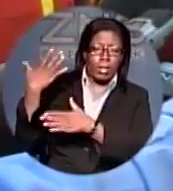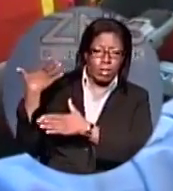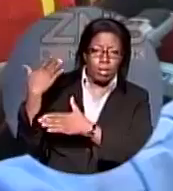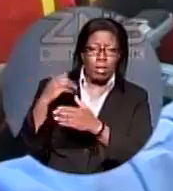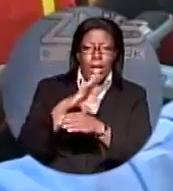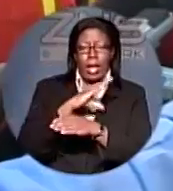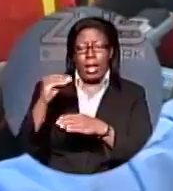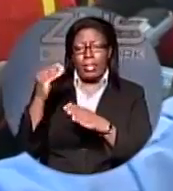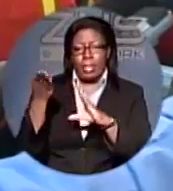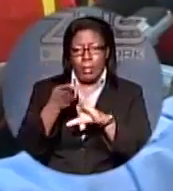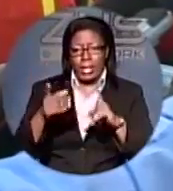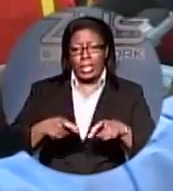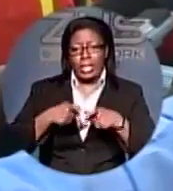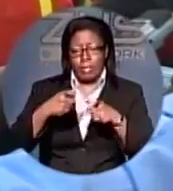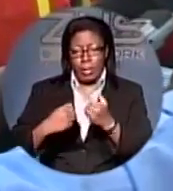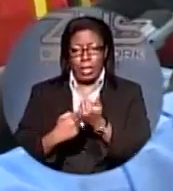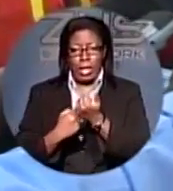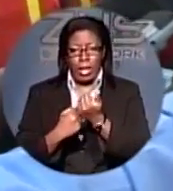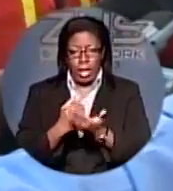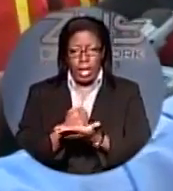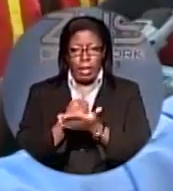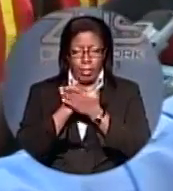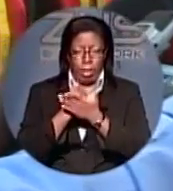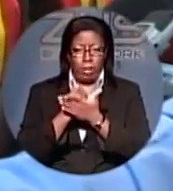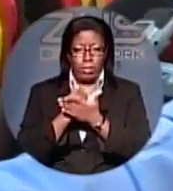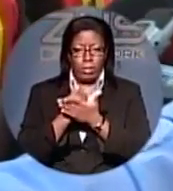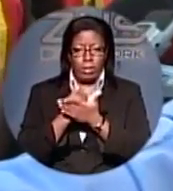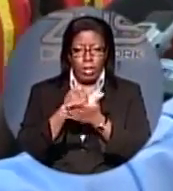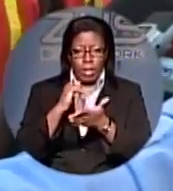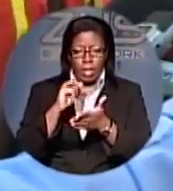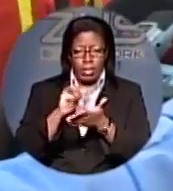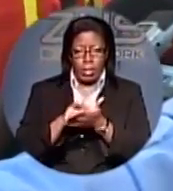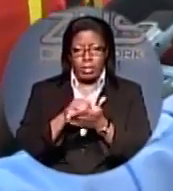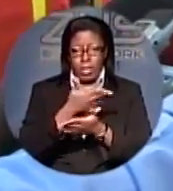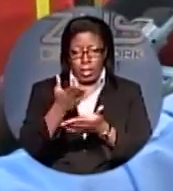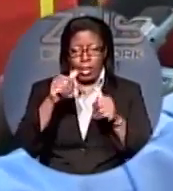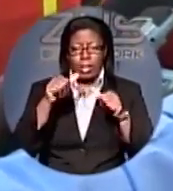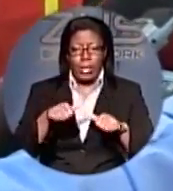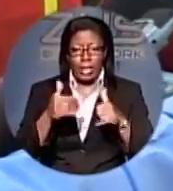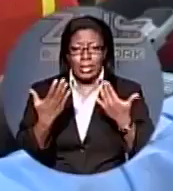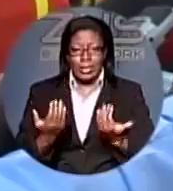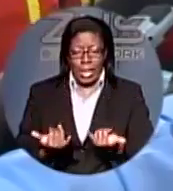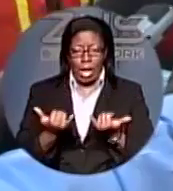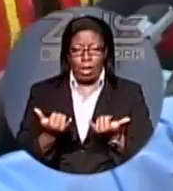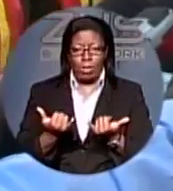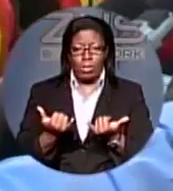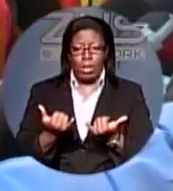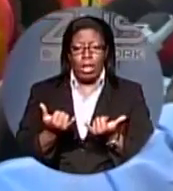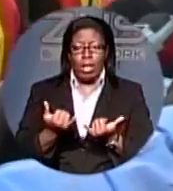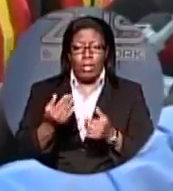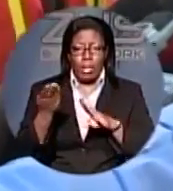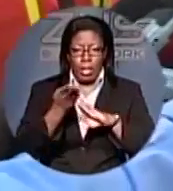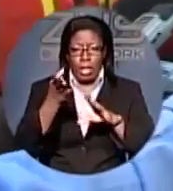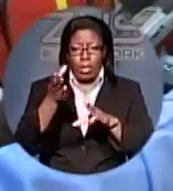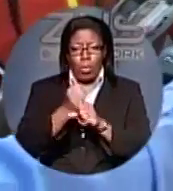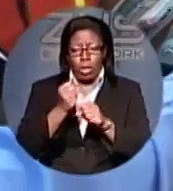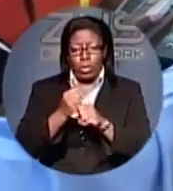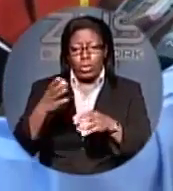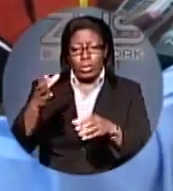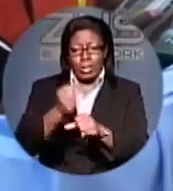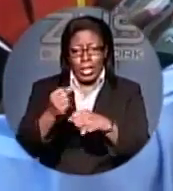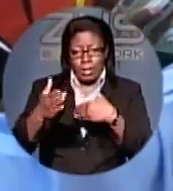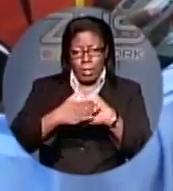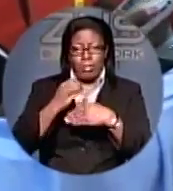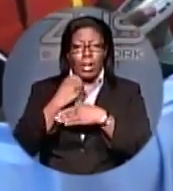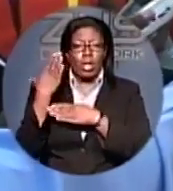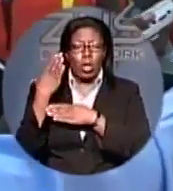given me every assistance the bank could give, and the bank now wants to repossess. If the government has a plan that could